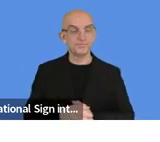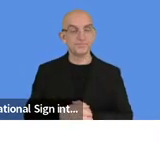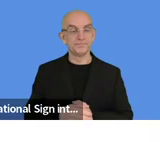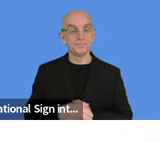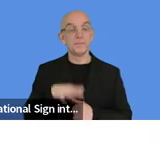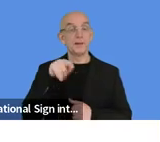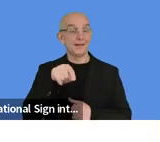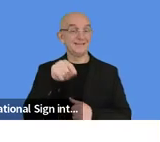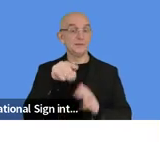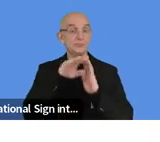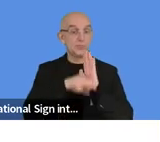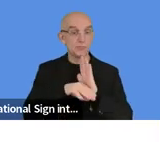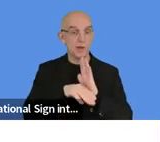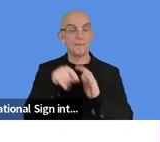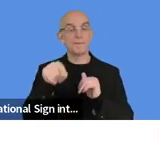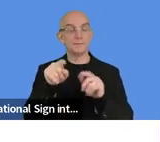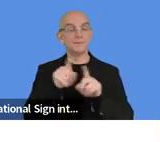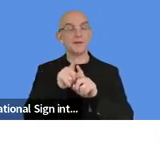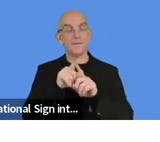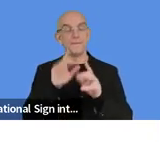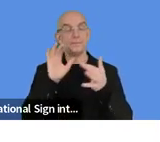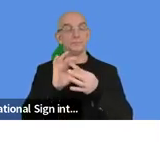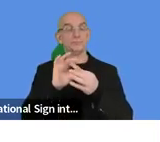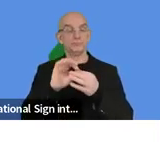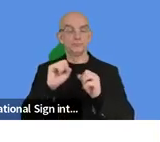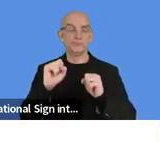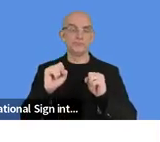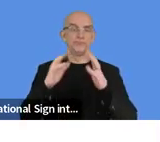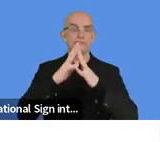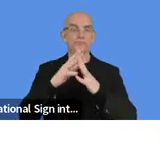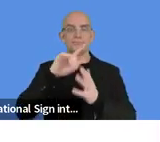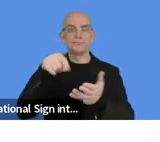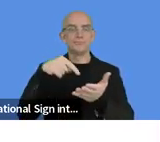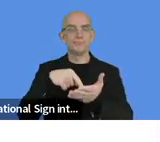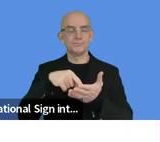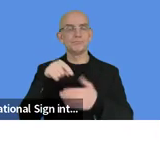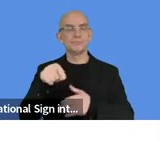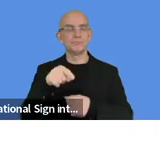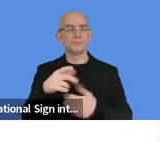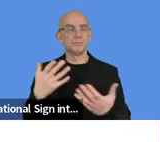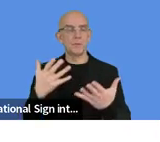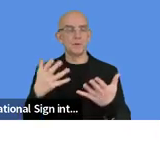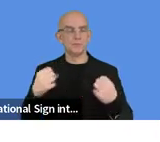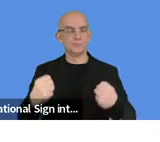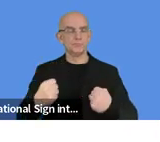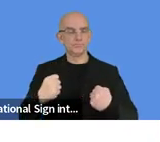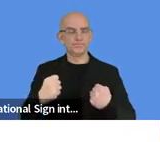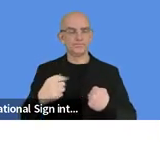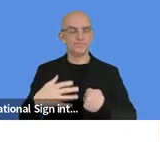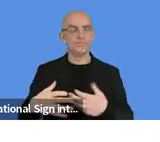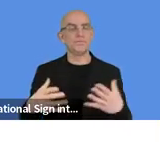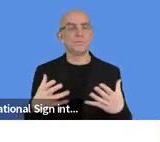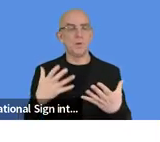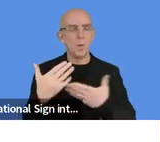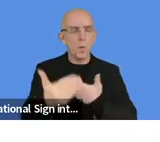value lived experiences, especially the lived experiences of people with disabilities. We make sure that you, as a Scaling Solution